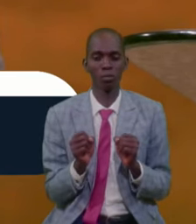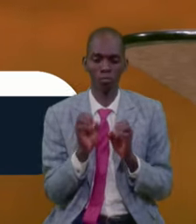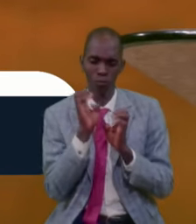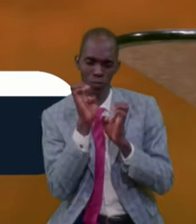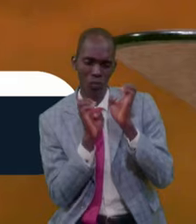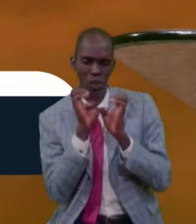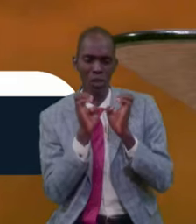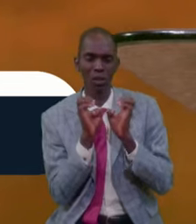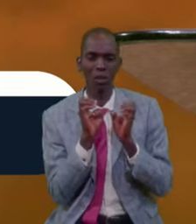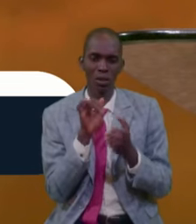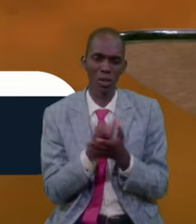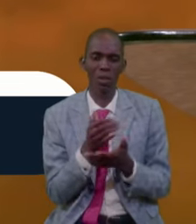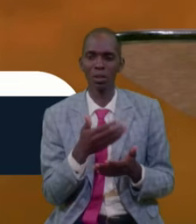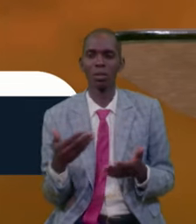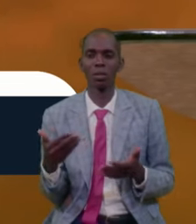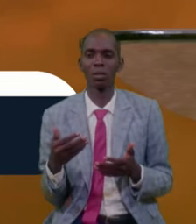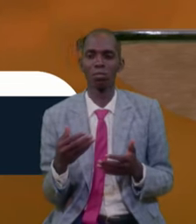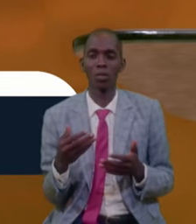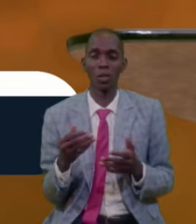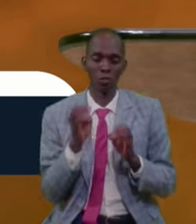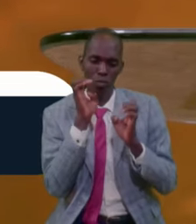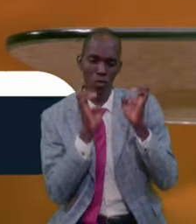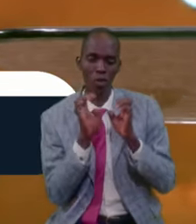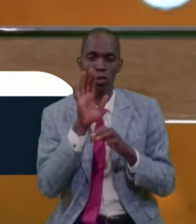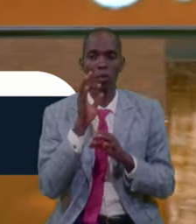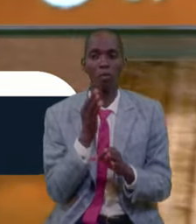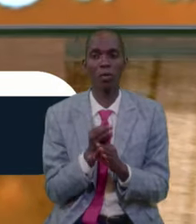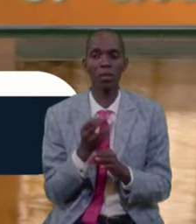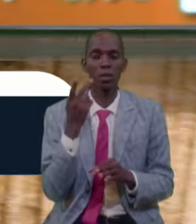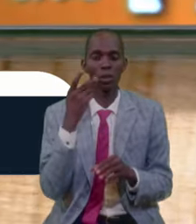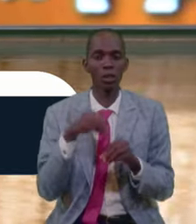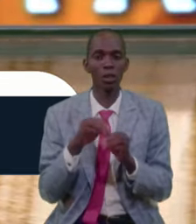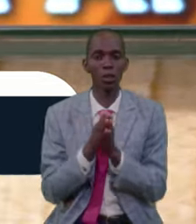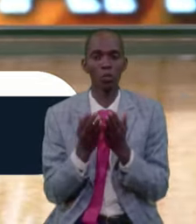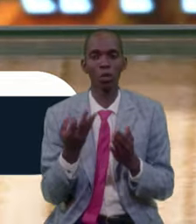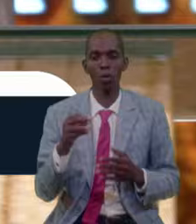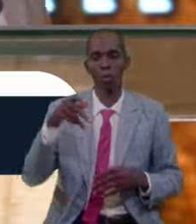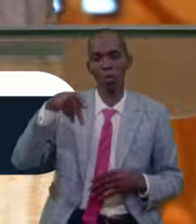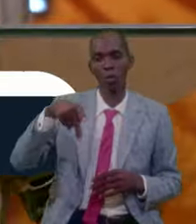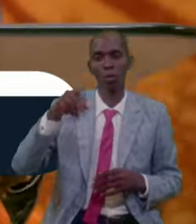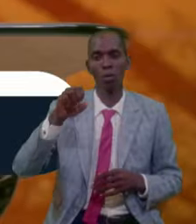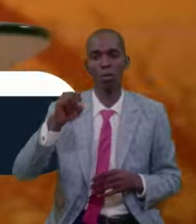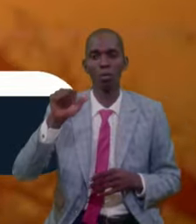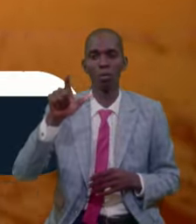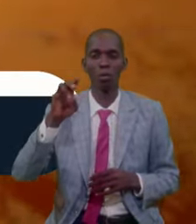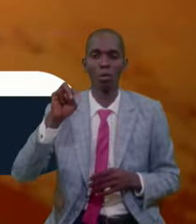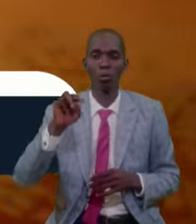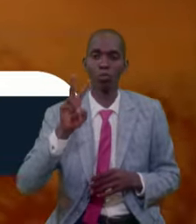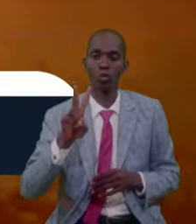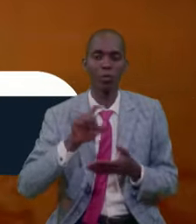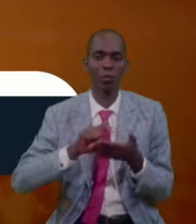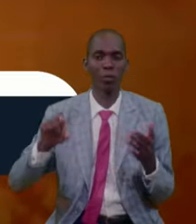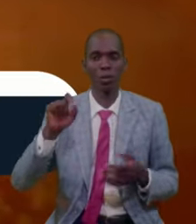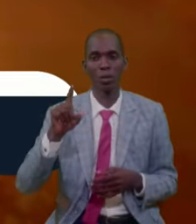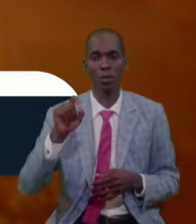faith. Evaluate that faith. And we're coming to Psalm 2, and we're reading from verse